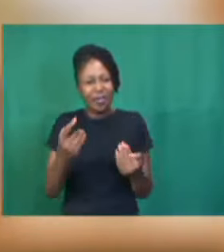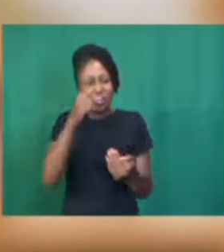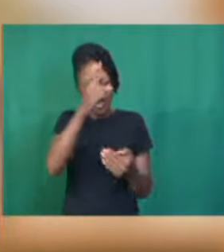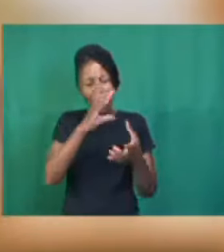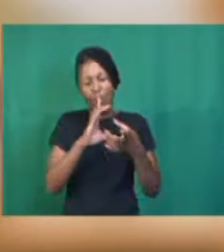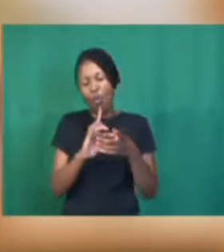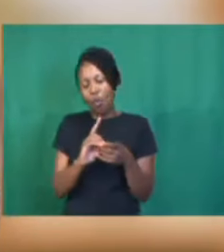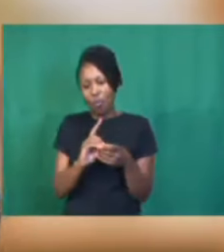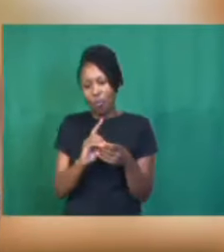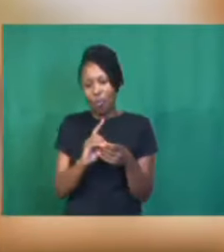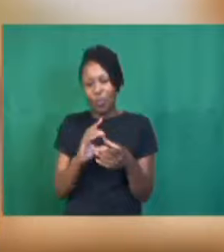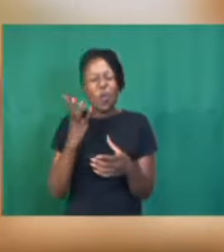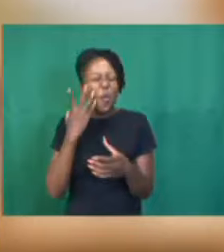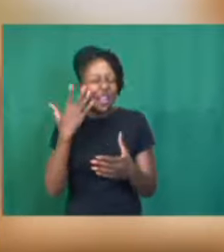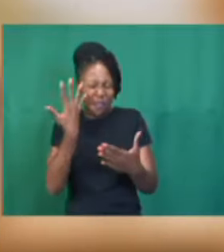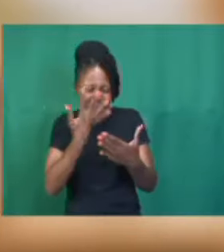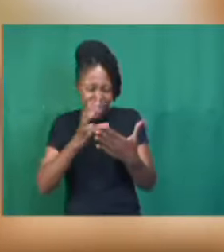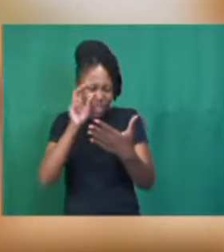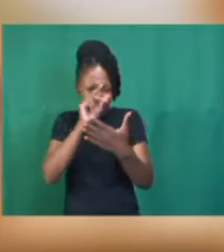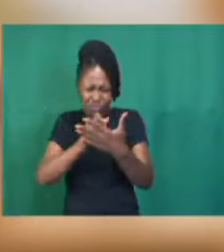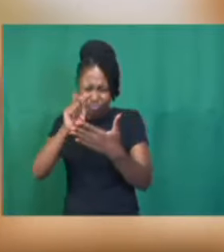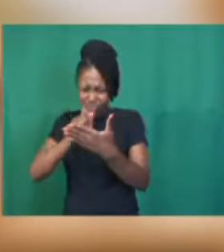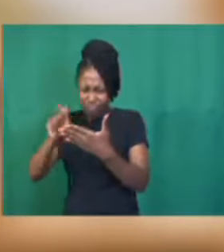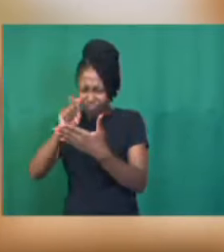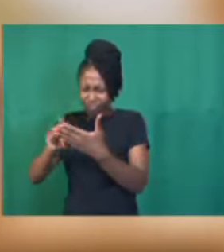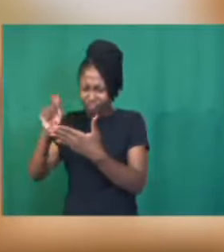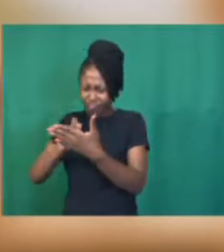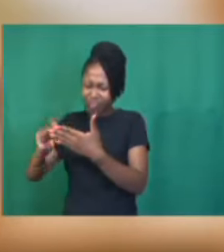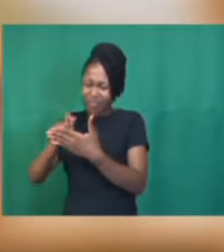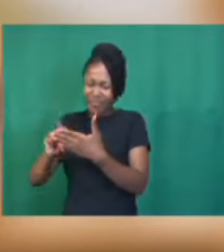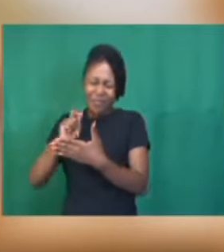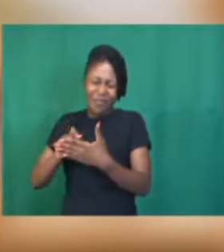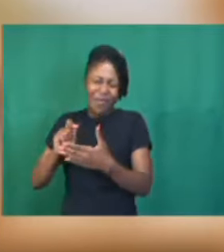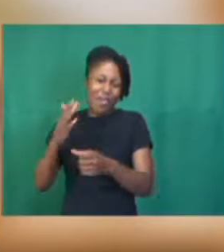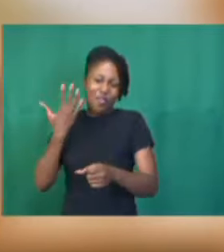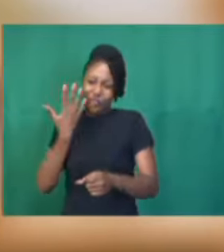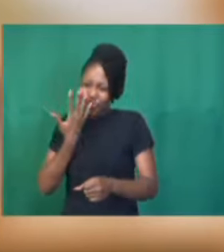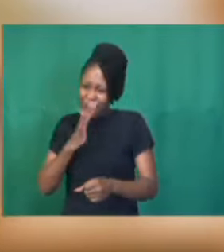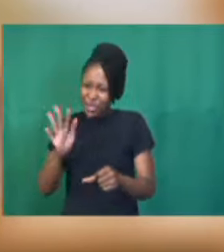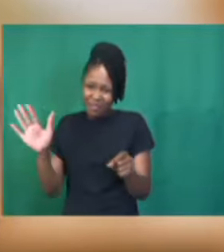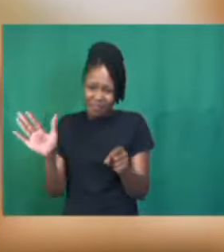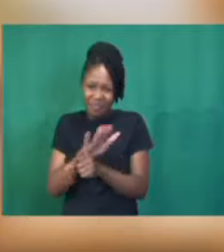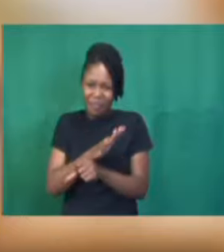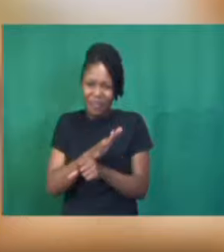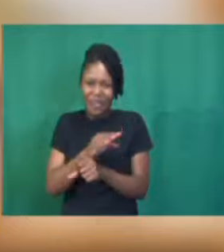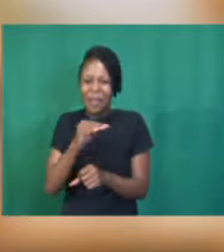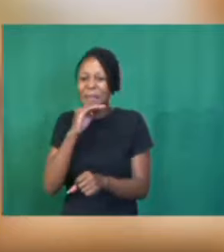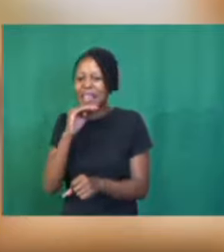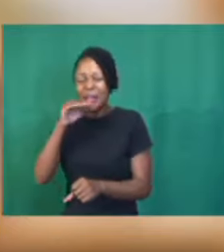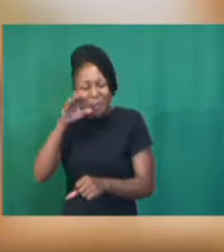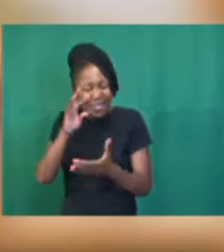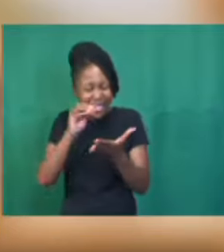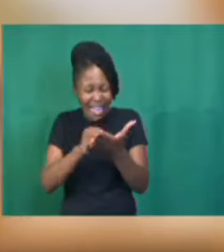have done justice in your reading, I believe that your reading should look somewhat like